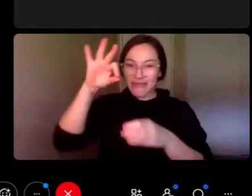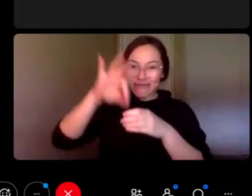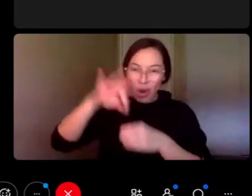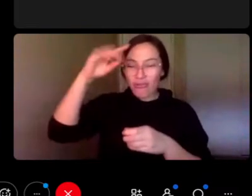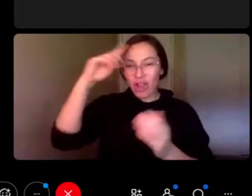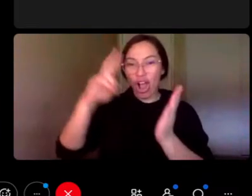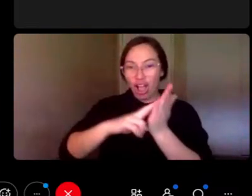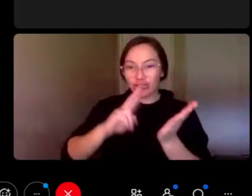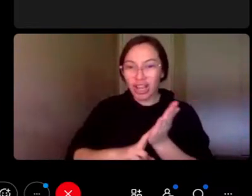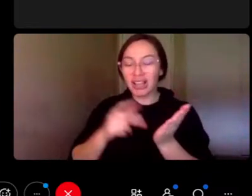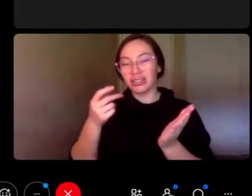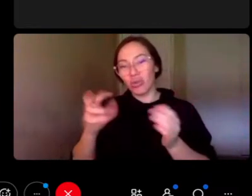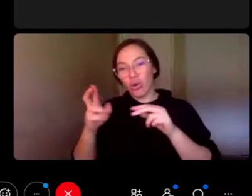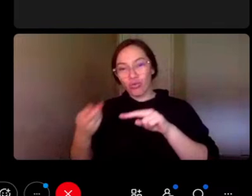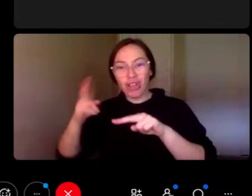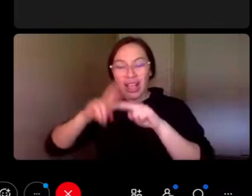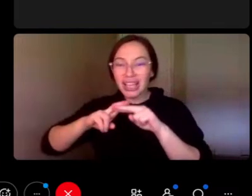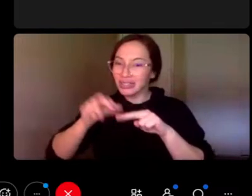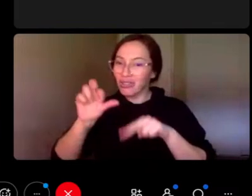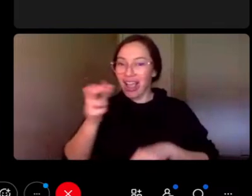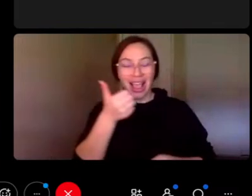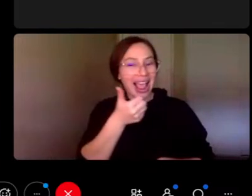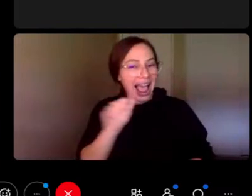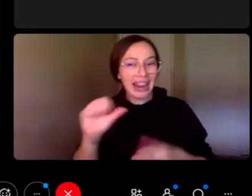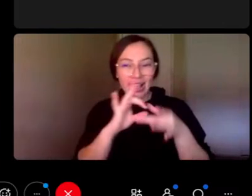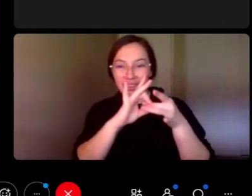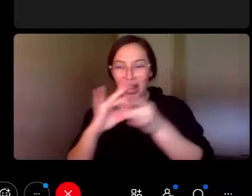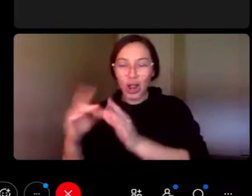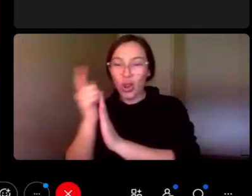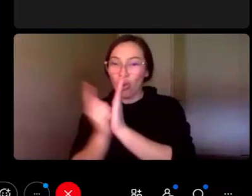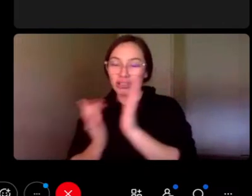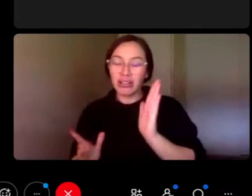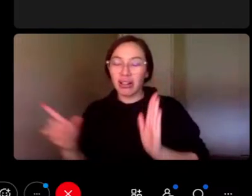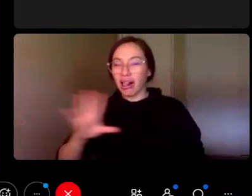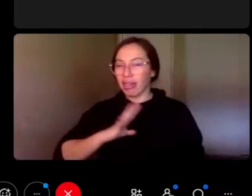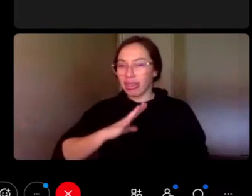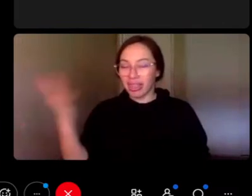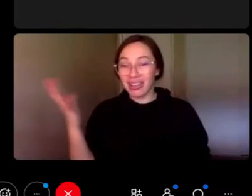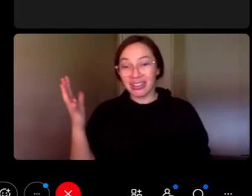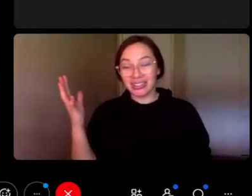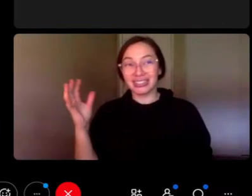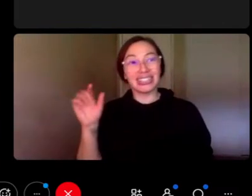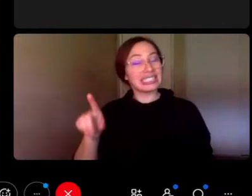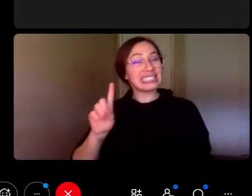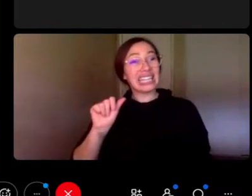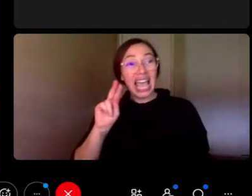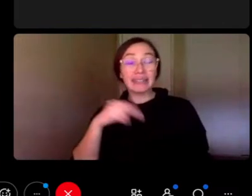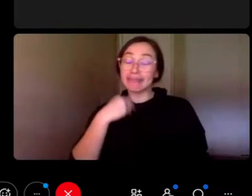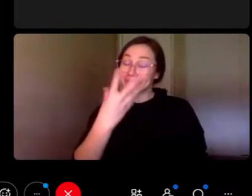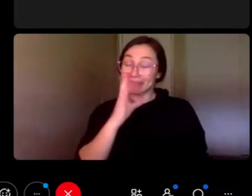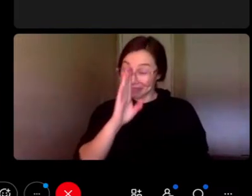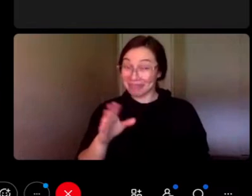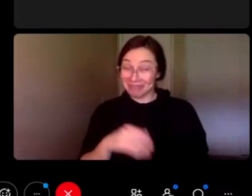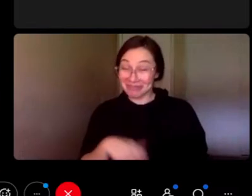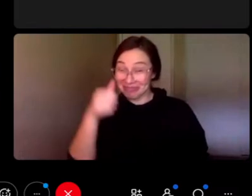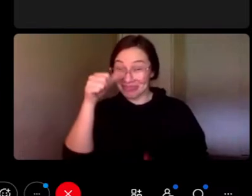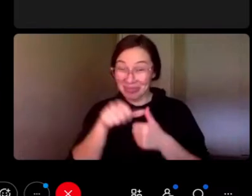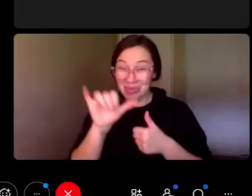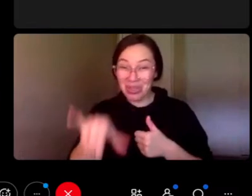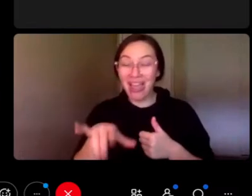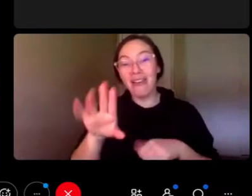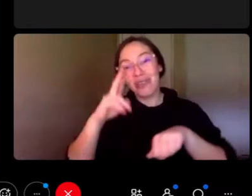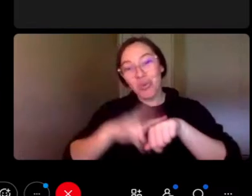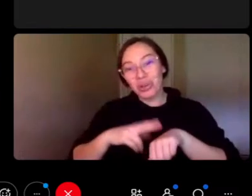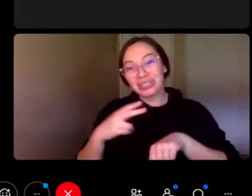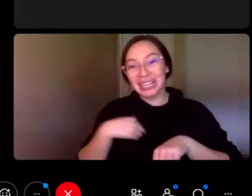contract or a raise or anything for had to do with lawyers. And that's just where I'm at, Dan. Do you remember that? And, you know, of